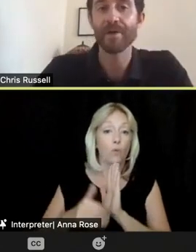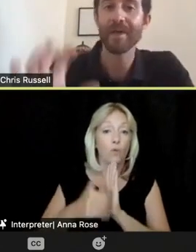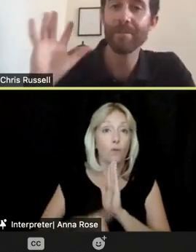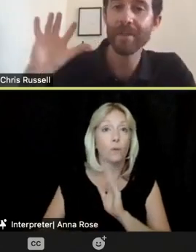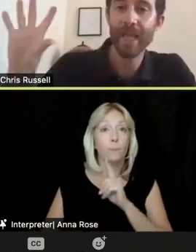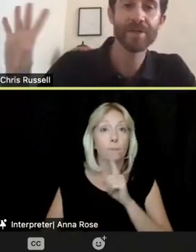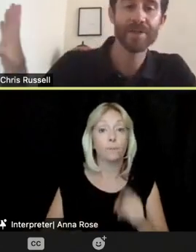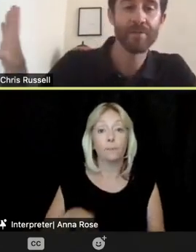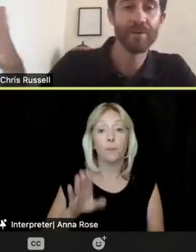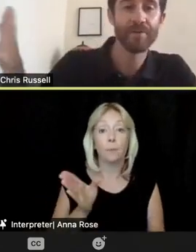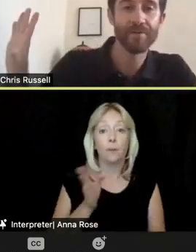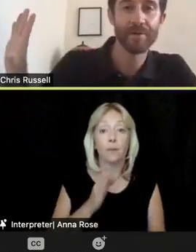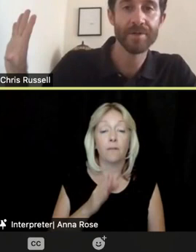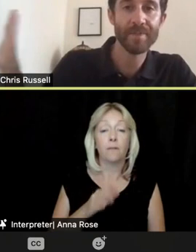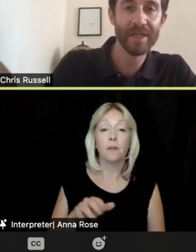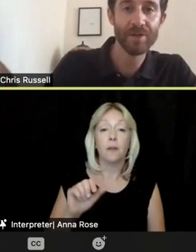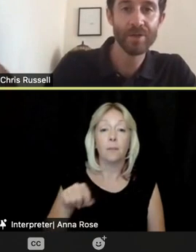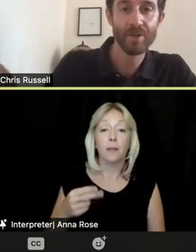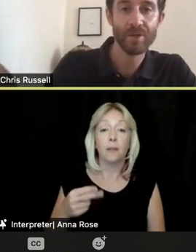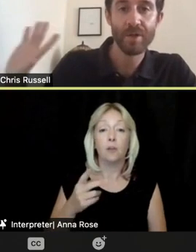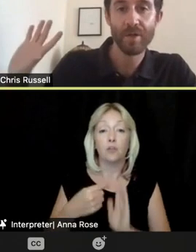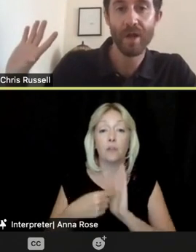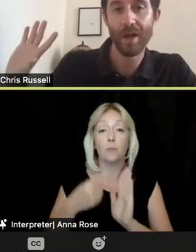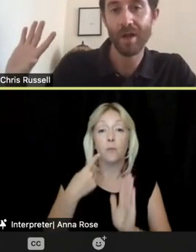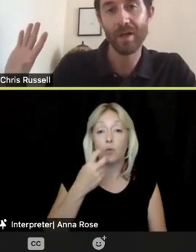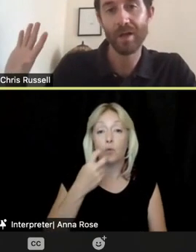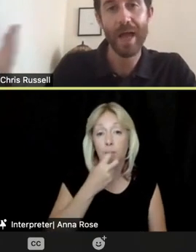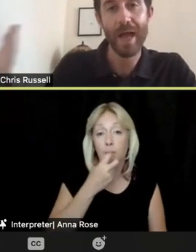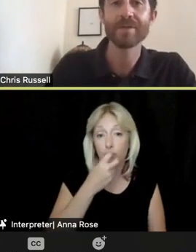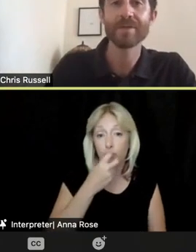of the APH symbol for speech,